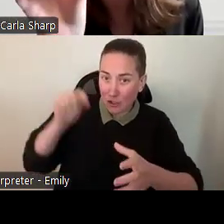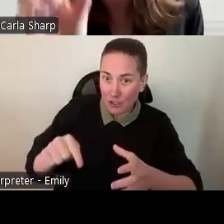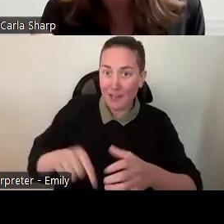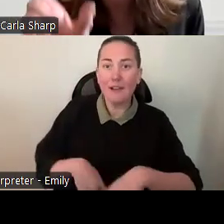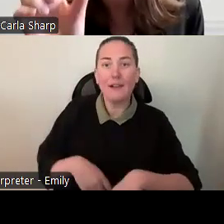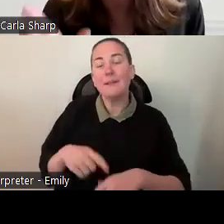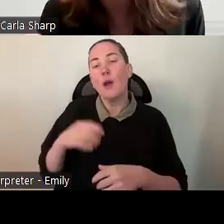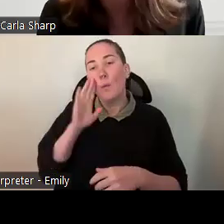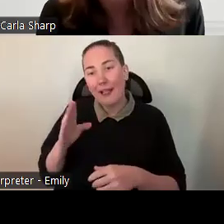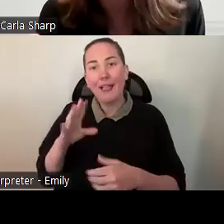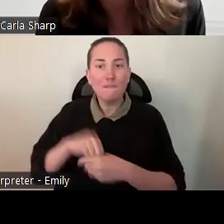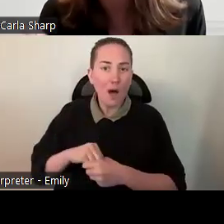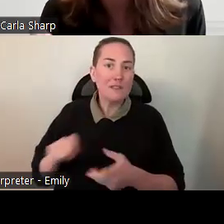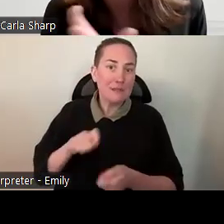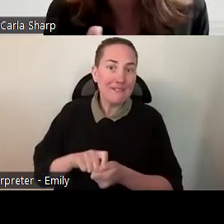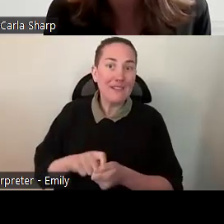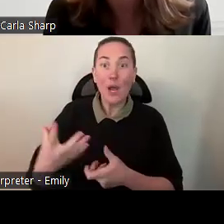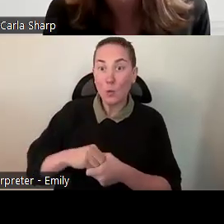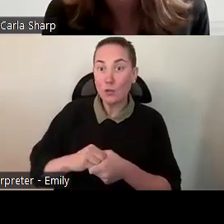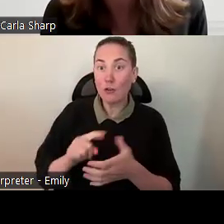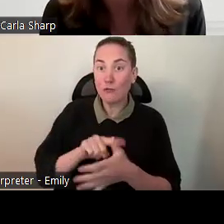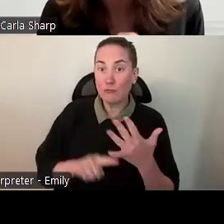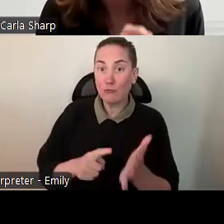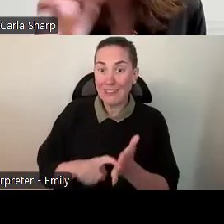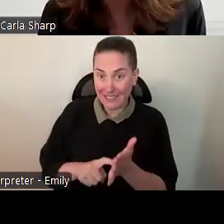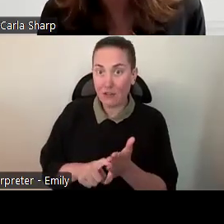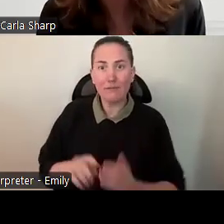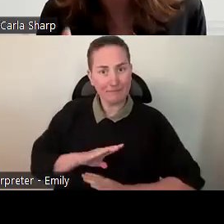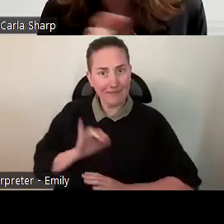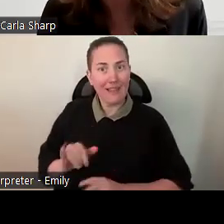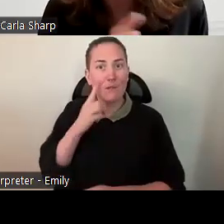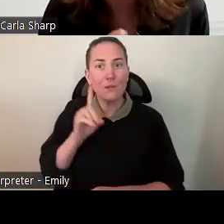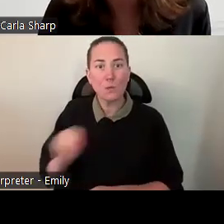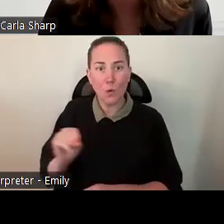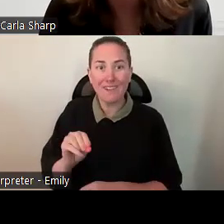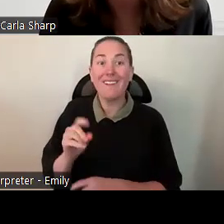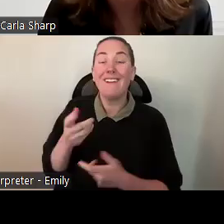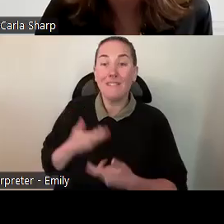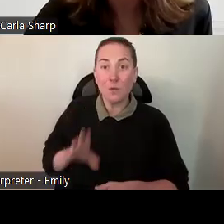inclusion criteria strictly met for this disorder. And then we would use this